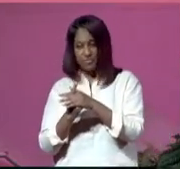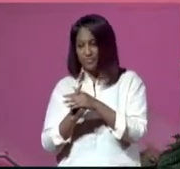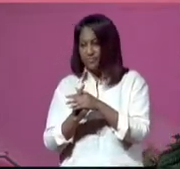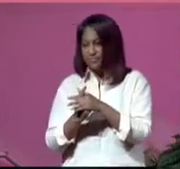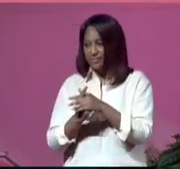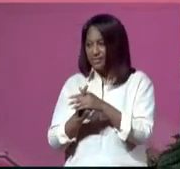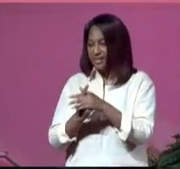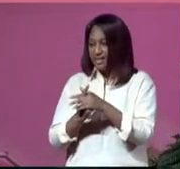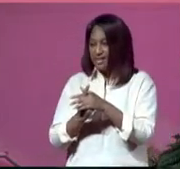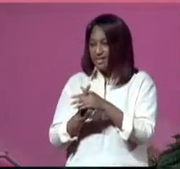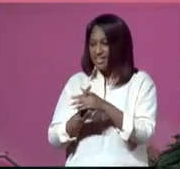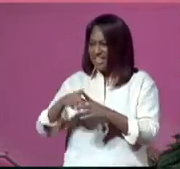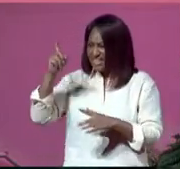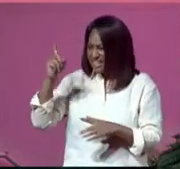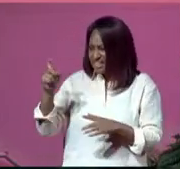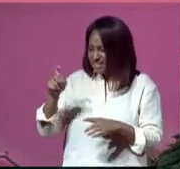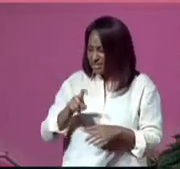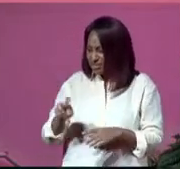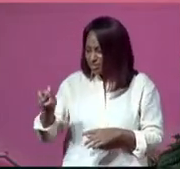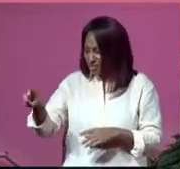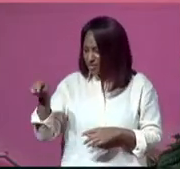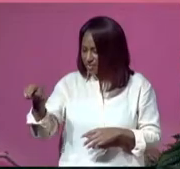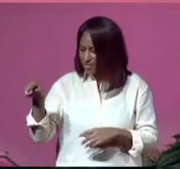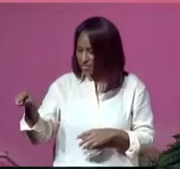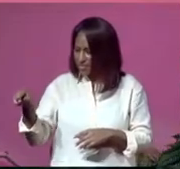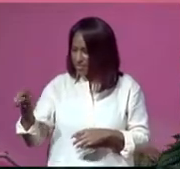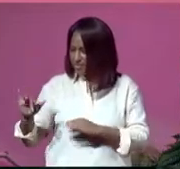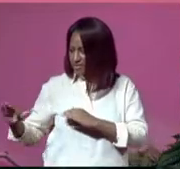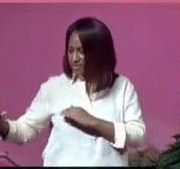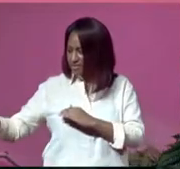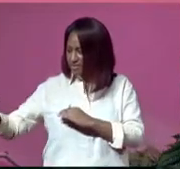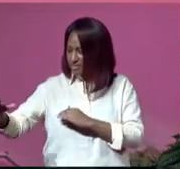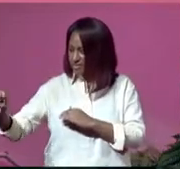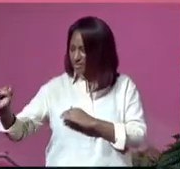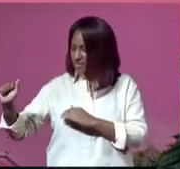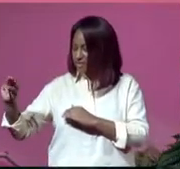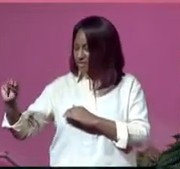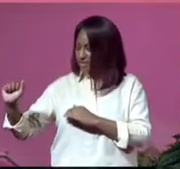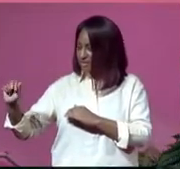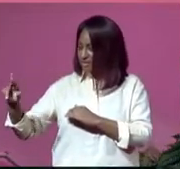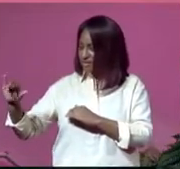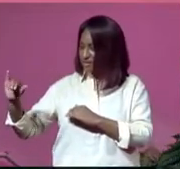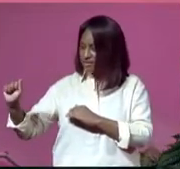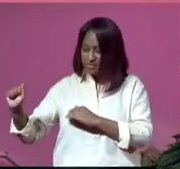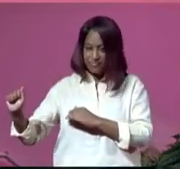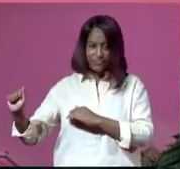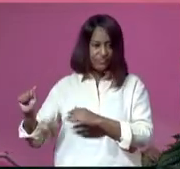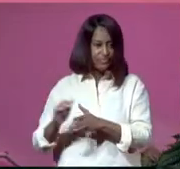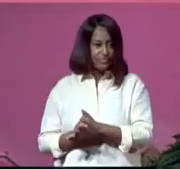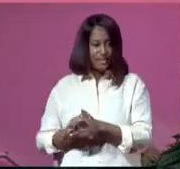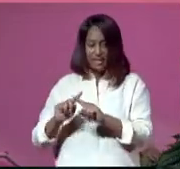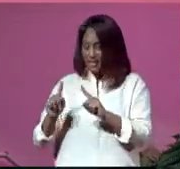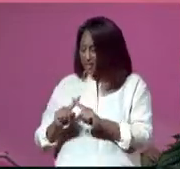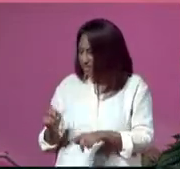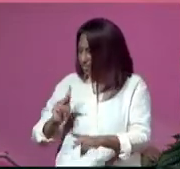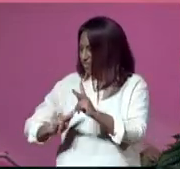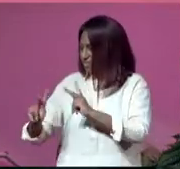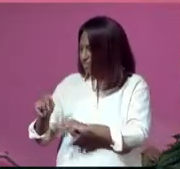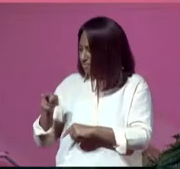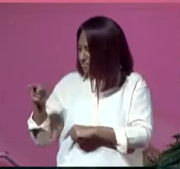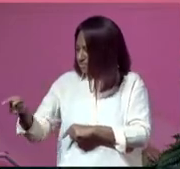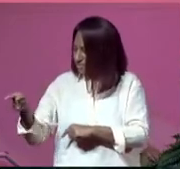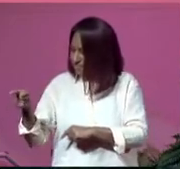Samaria, through a little place called Sychar. This is a place where Samaritans hang, and Jews and Samaritans have